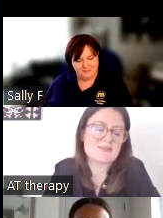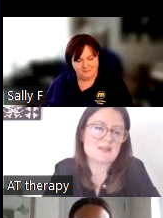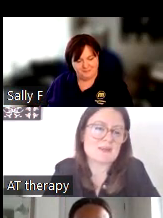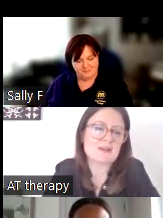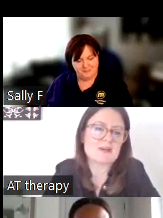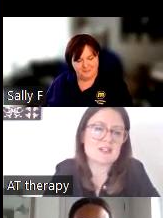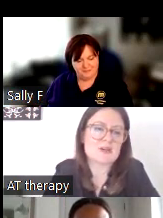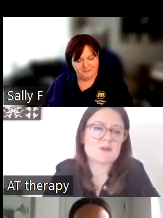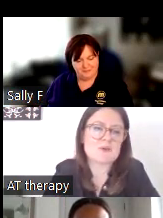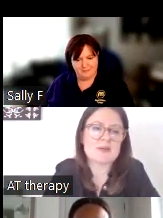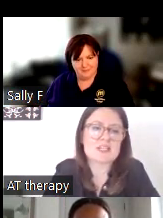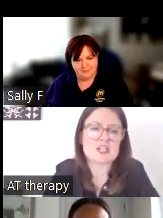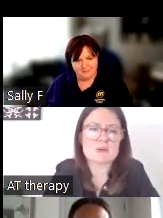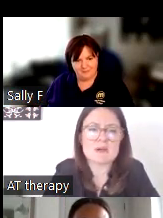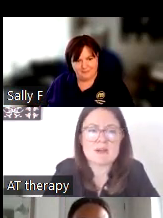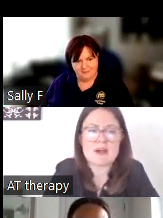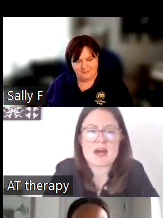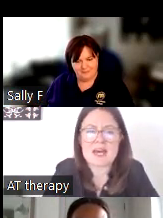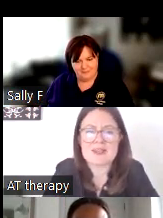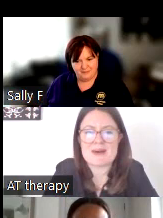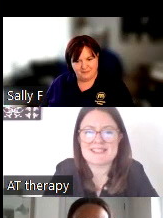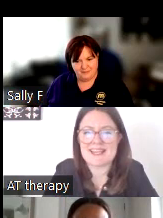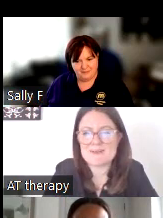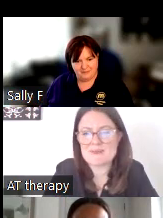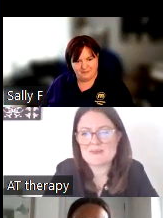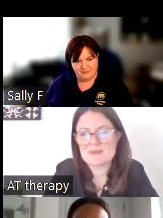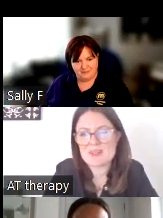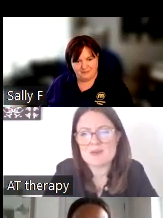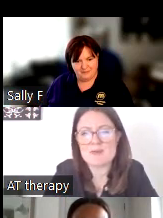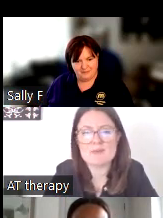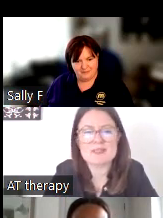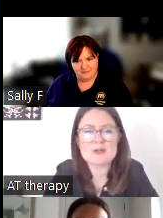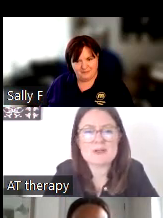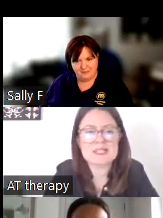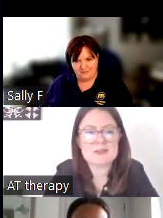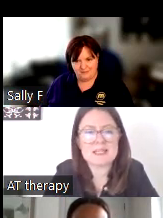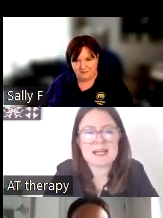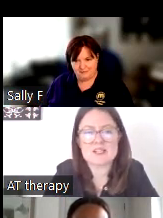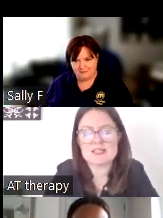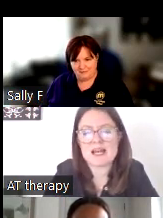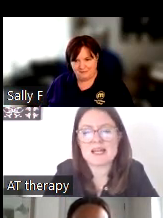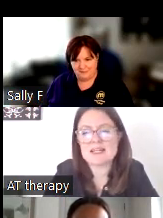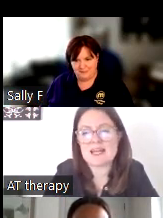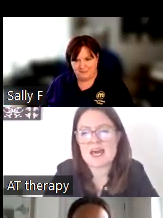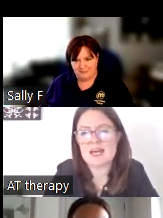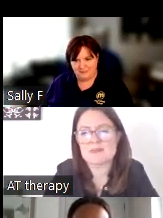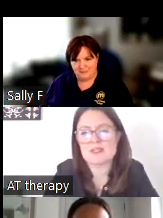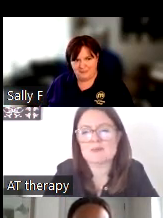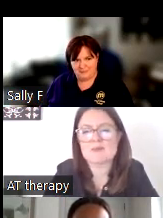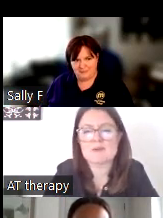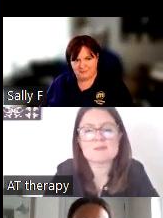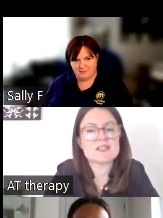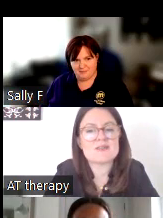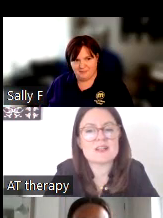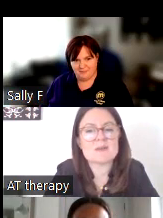we develop language. So the more we can do, the better. Remember to always speak as you sign